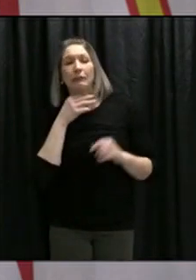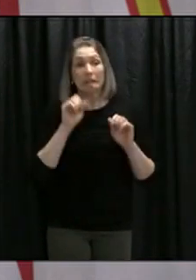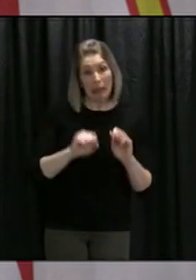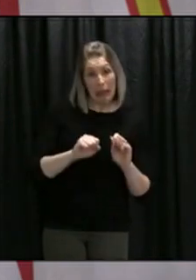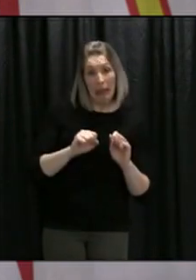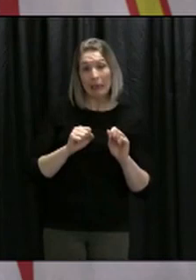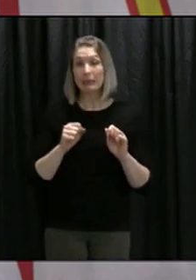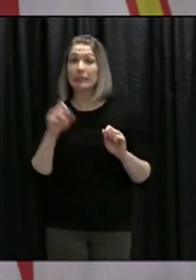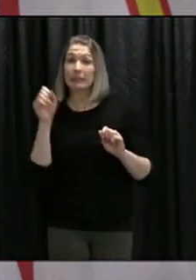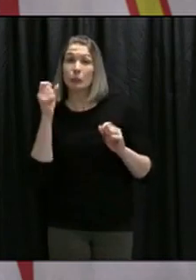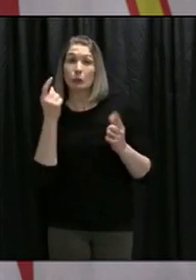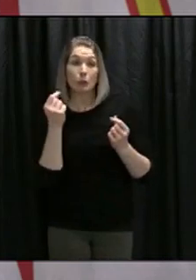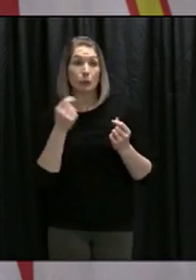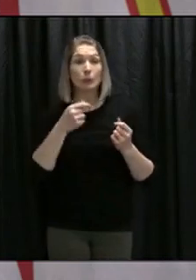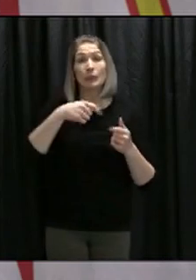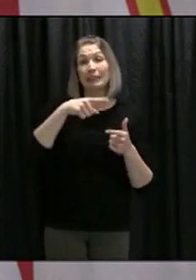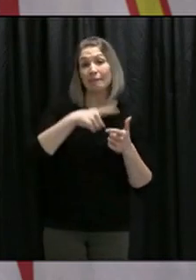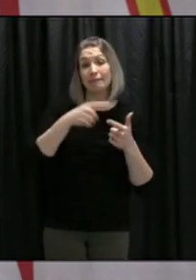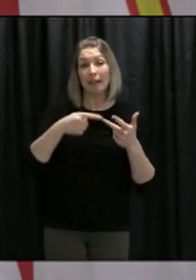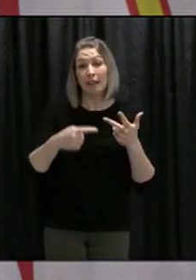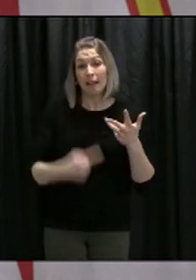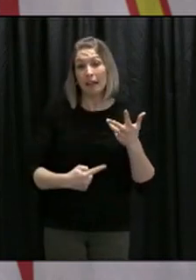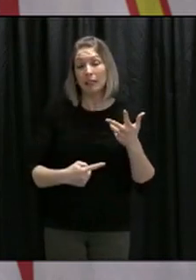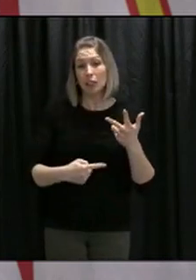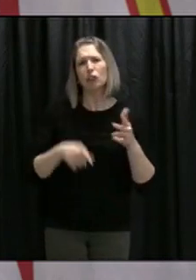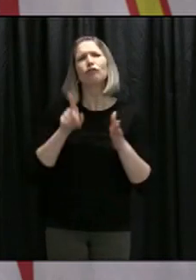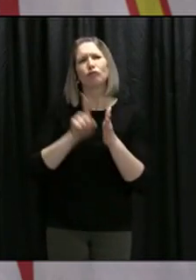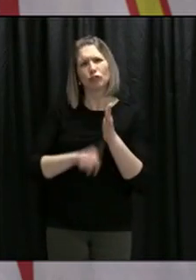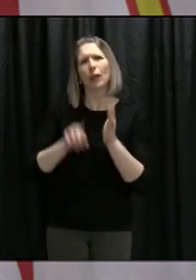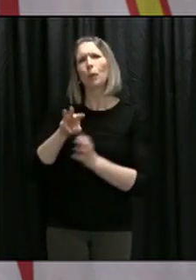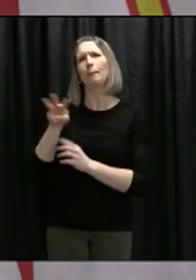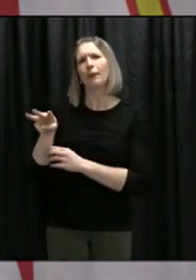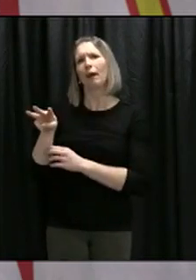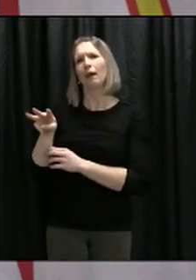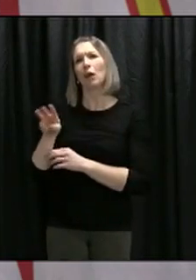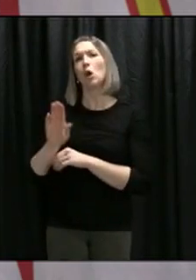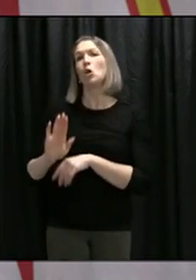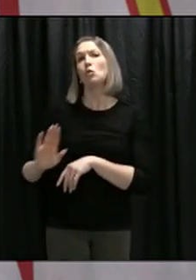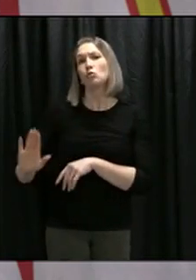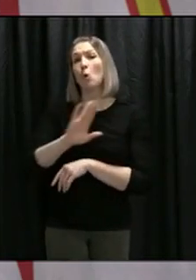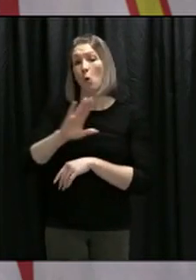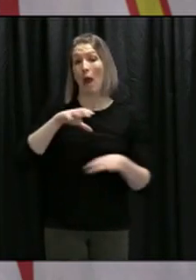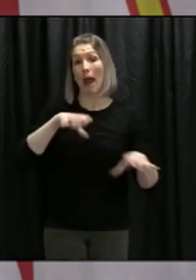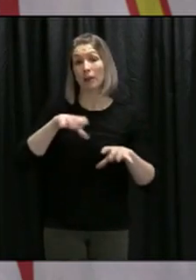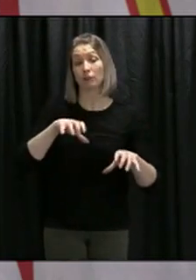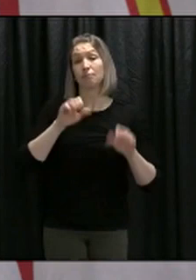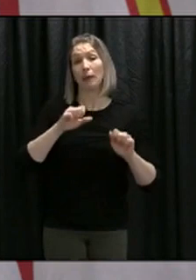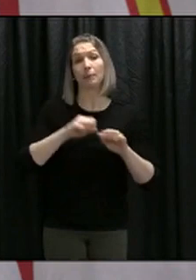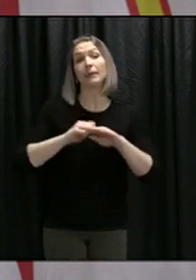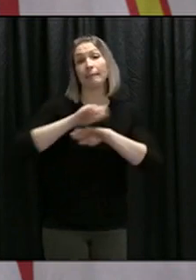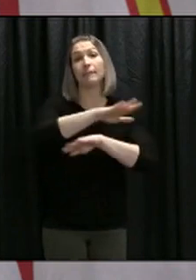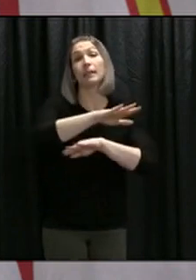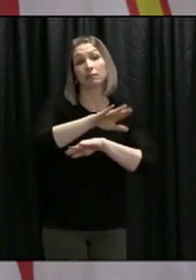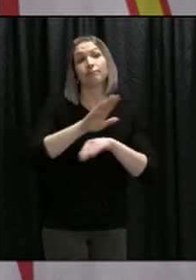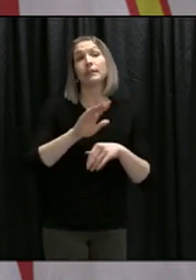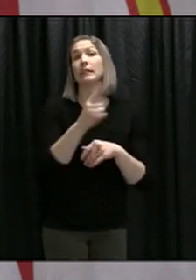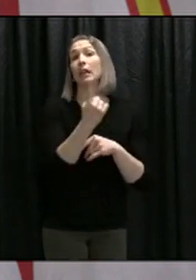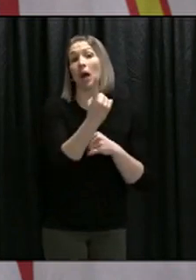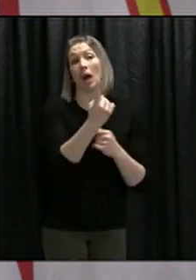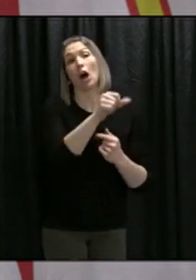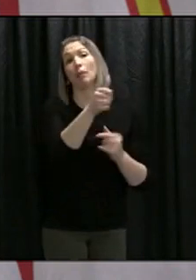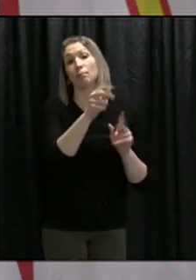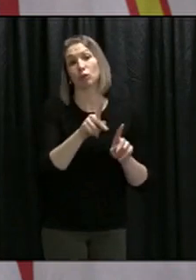and the decisions that will help inform the decision that you would make on your next actions. It's there you will find the most up-to-date,